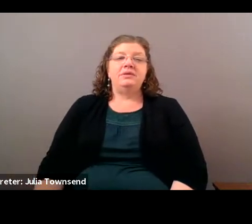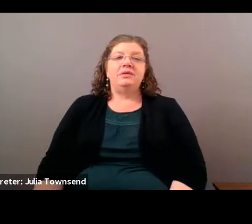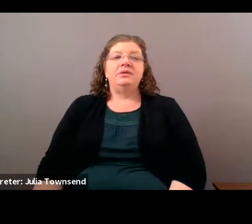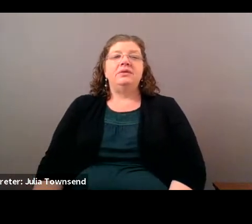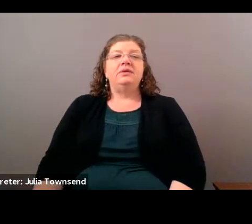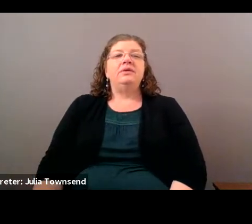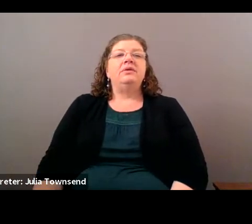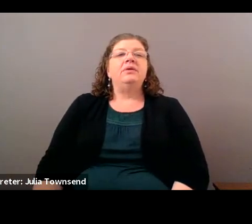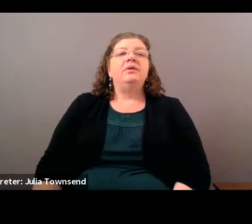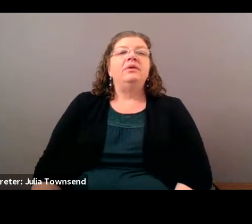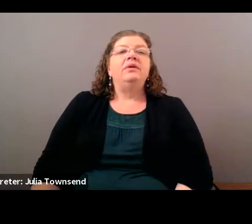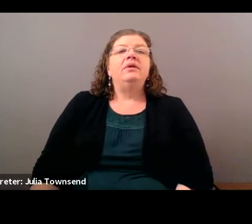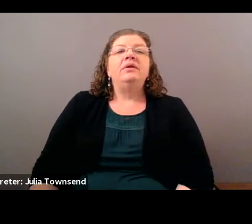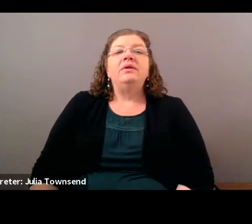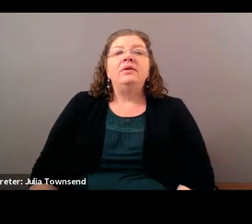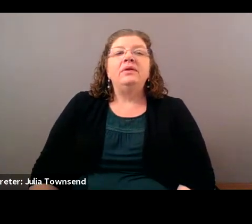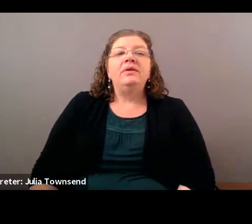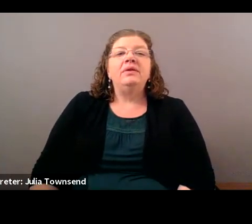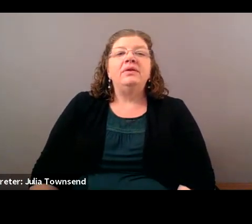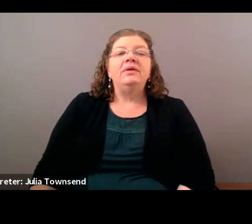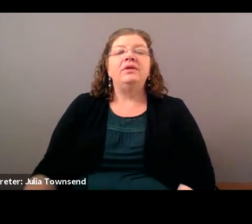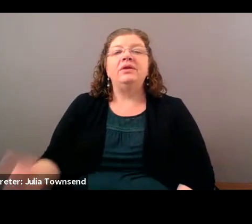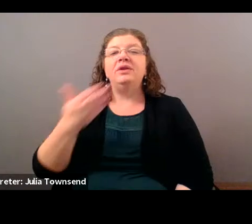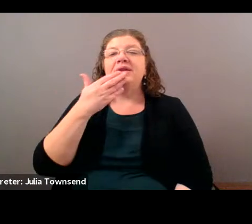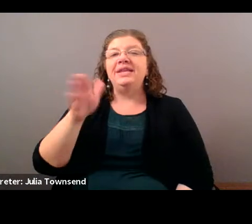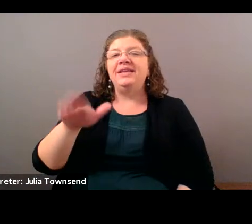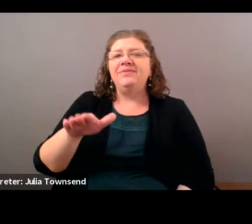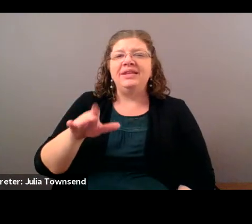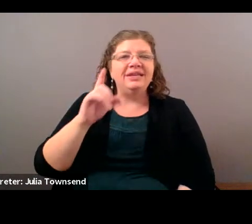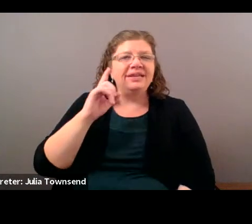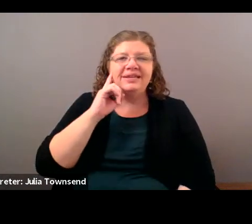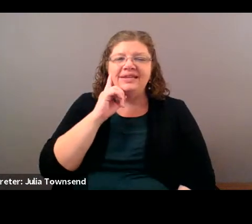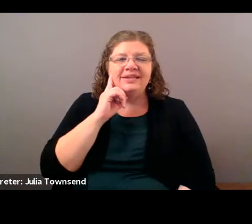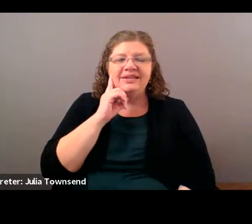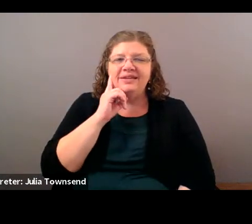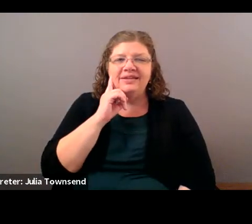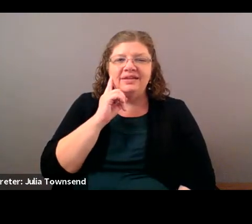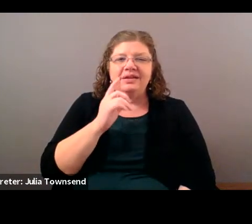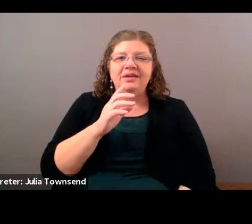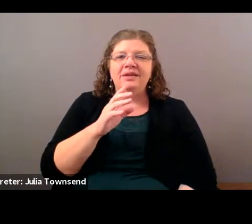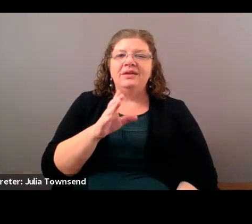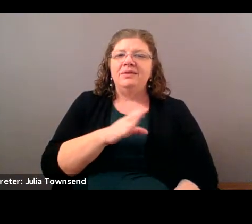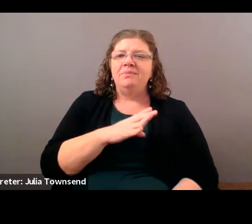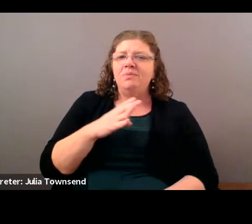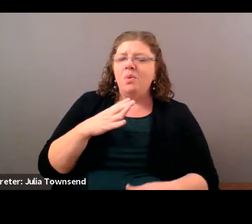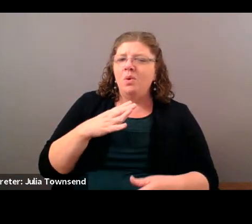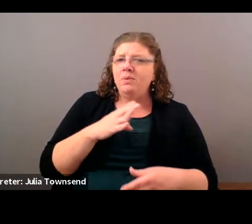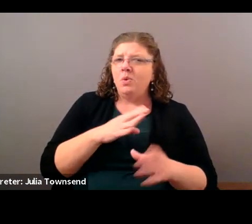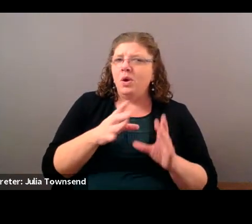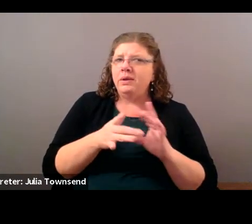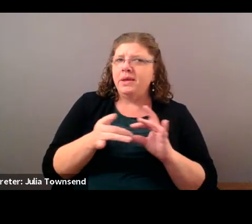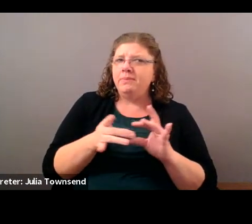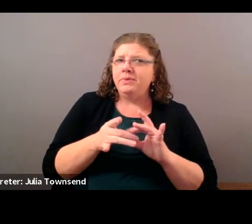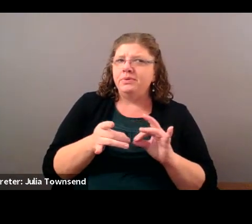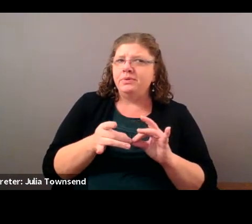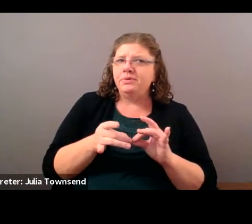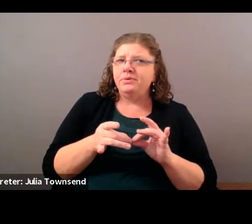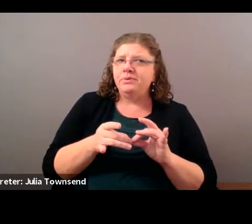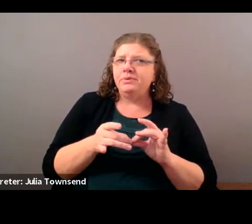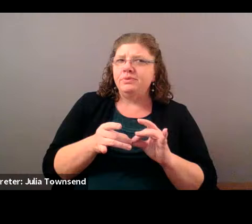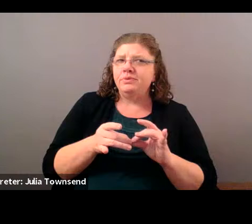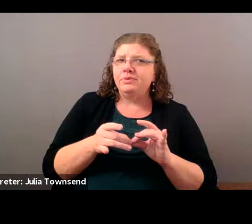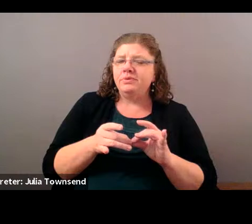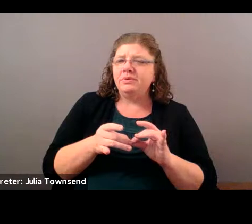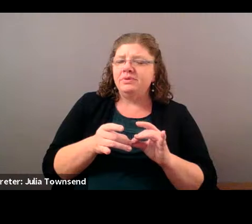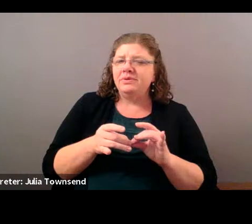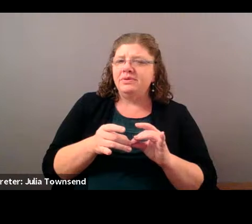Good evening. Good evening, Board President, board members, and Dr. Maldonado.